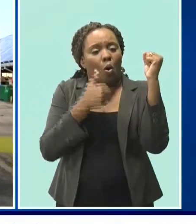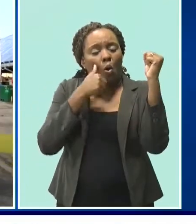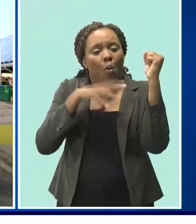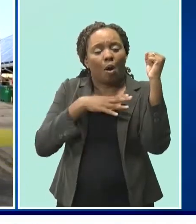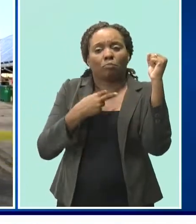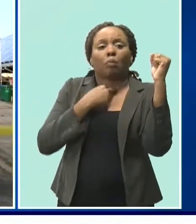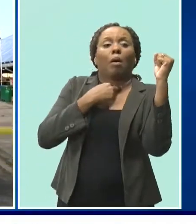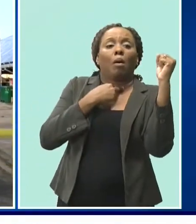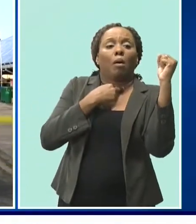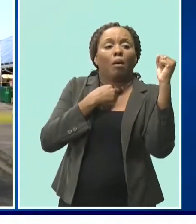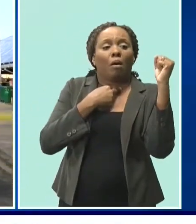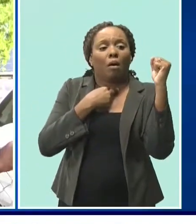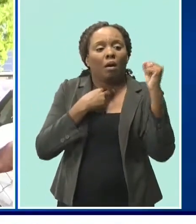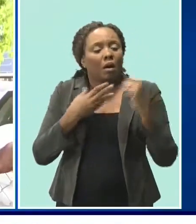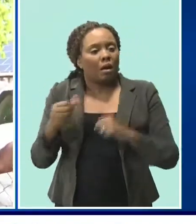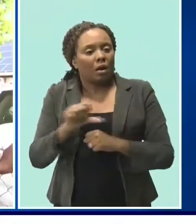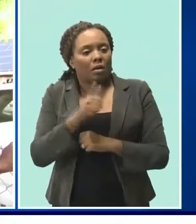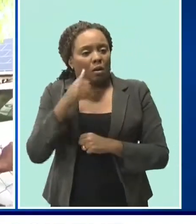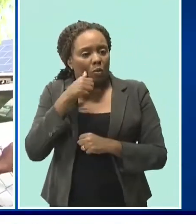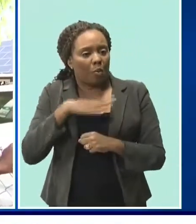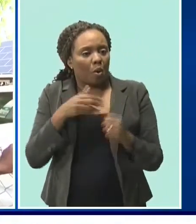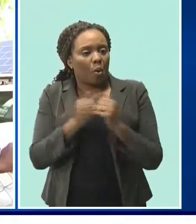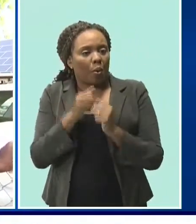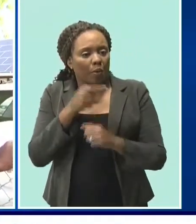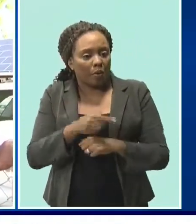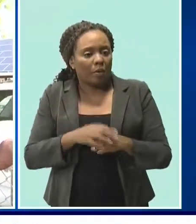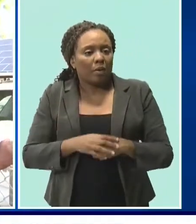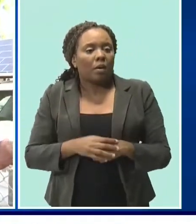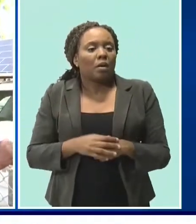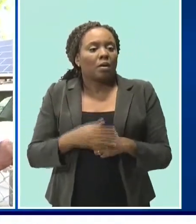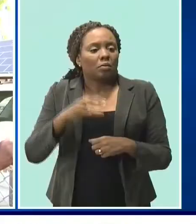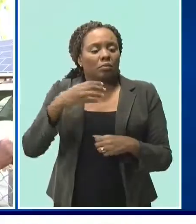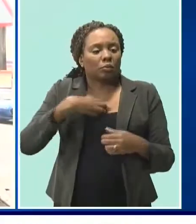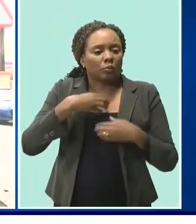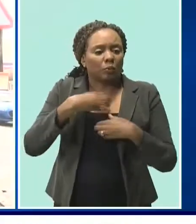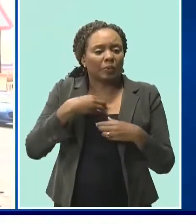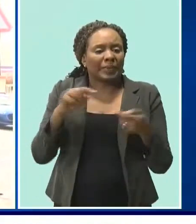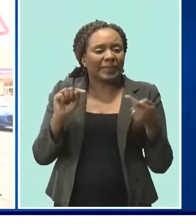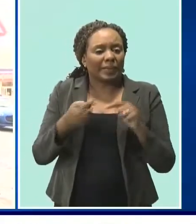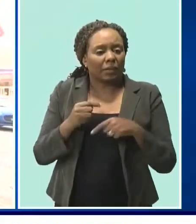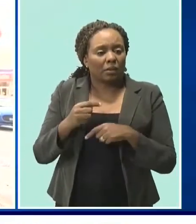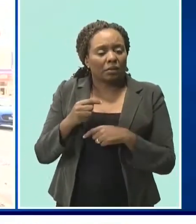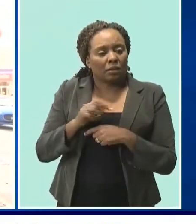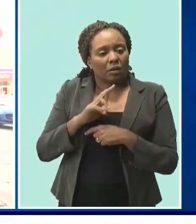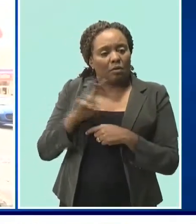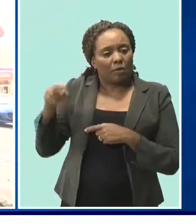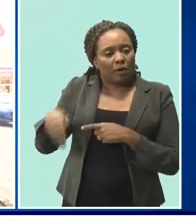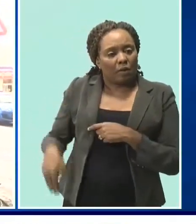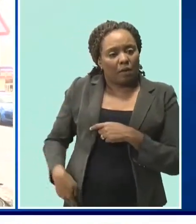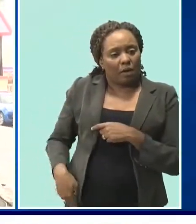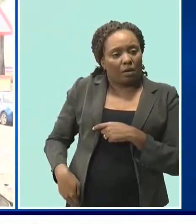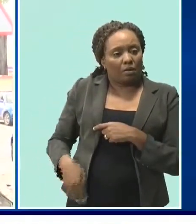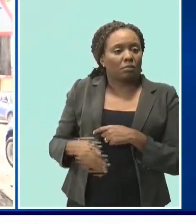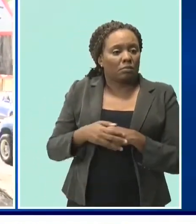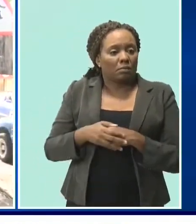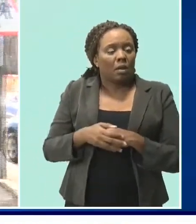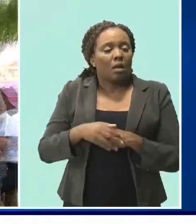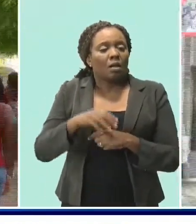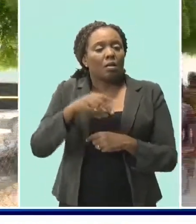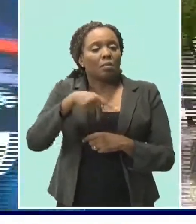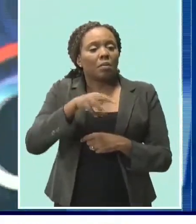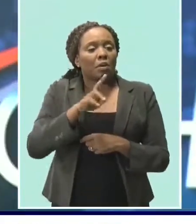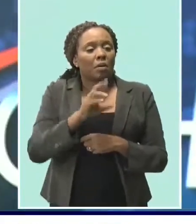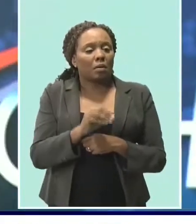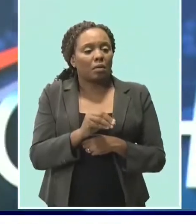Sears Court in Christchurch. Ms. Hall complained of injuries to her right foot. Police Public Relations Officer Inspector Rodney